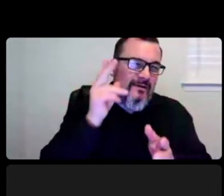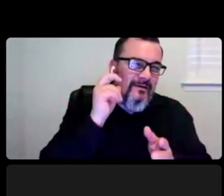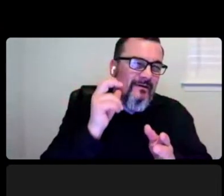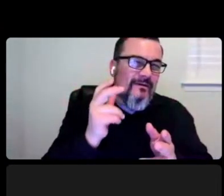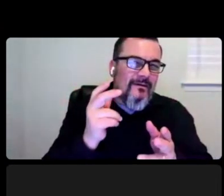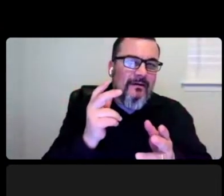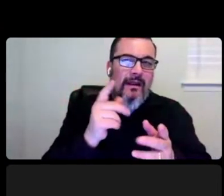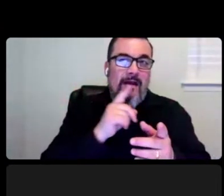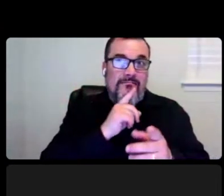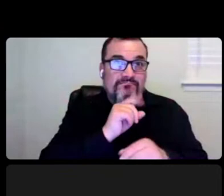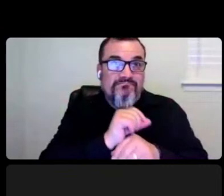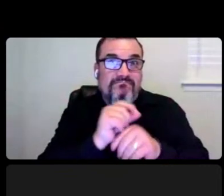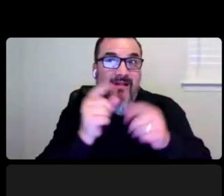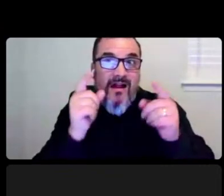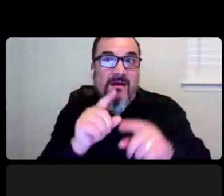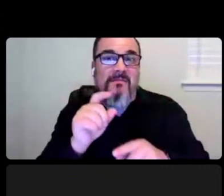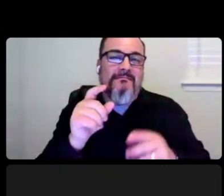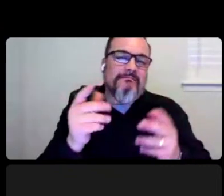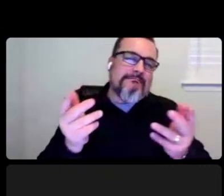is happening just the way you heard it.